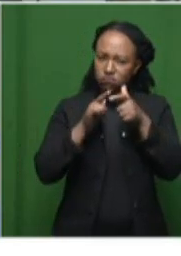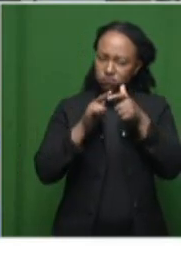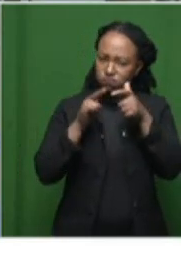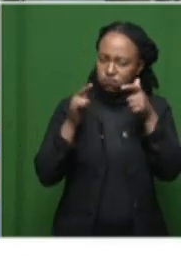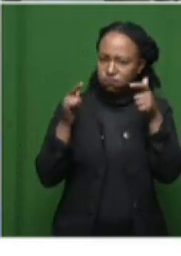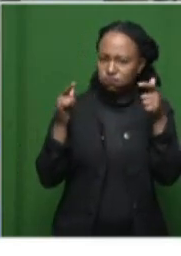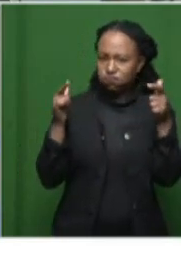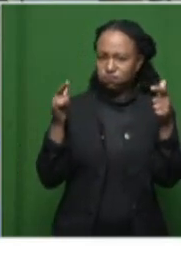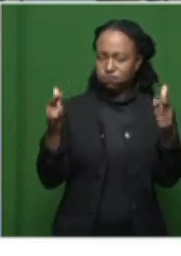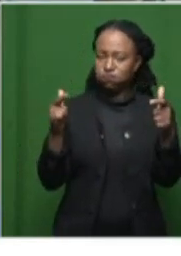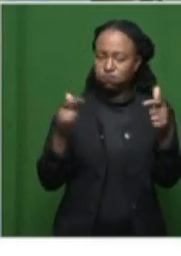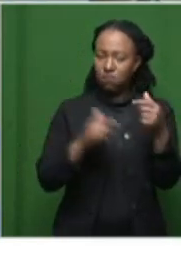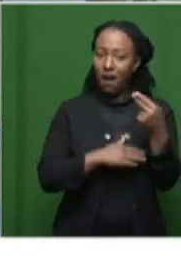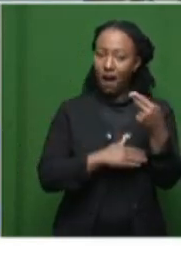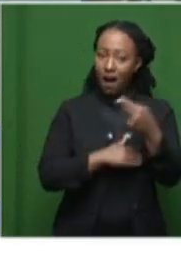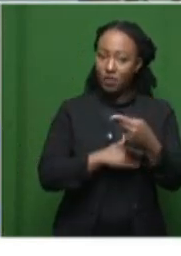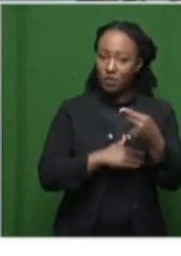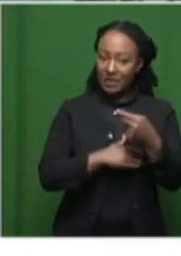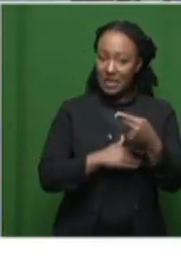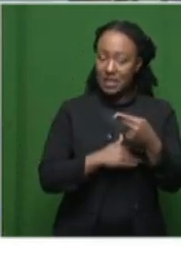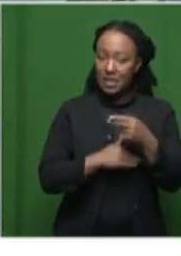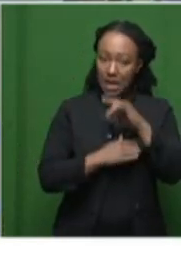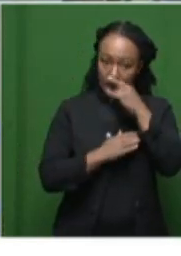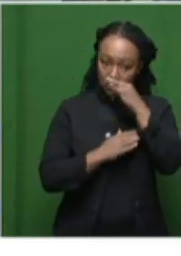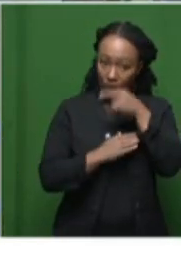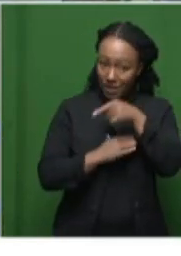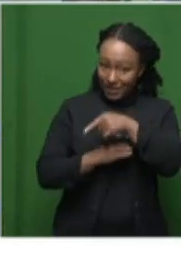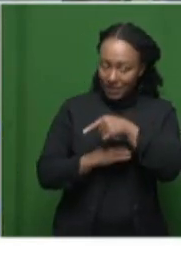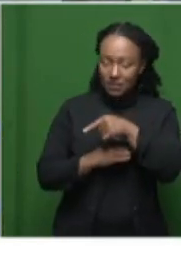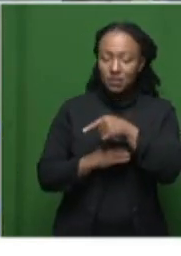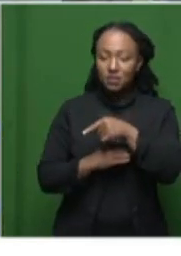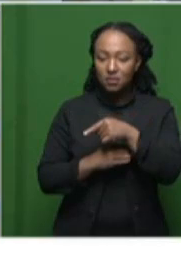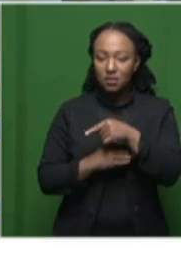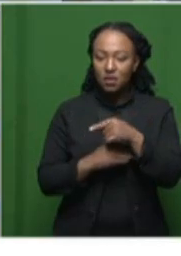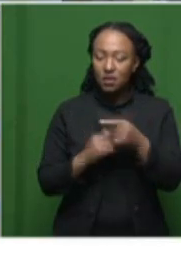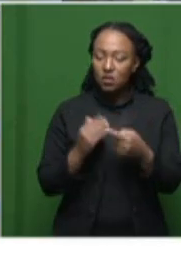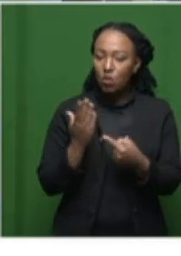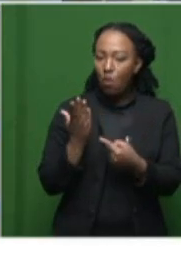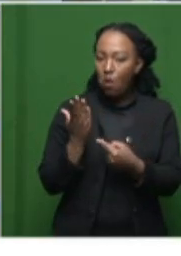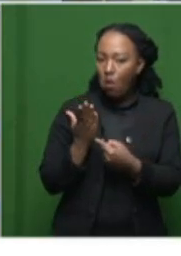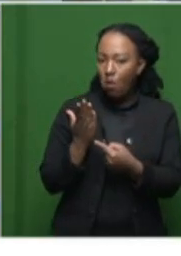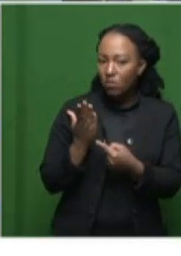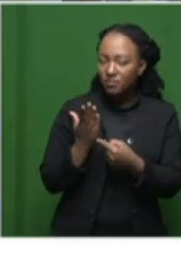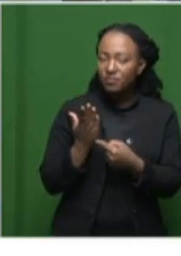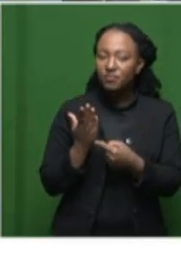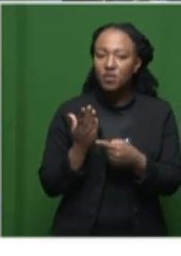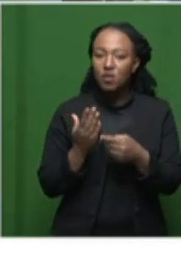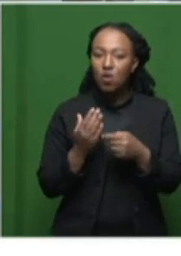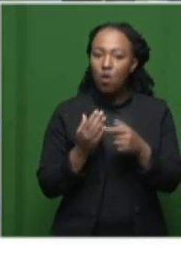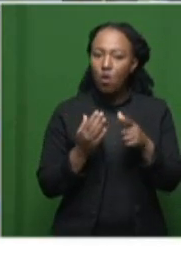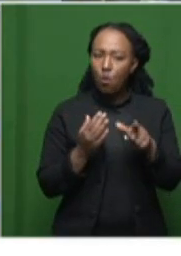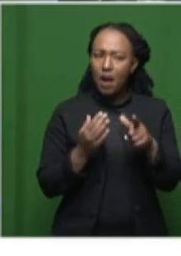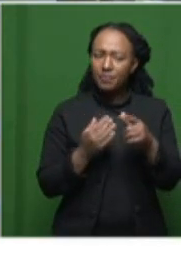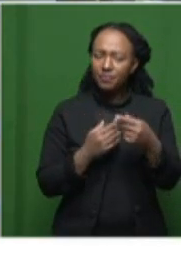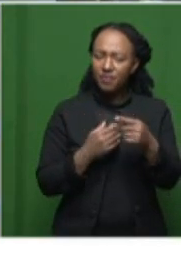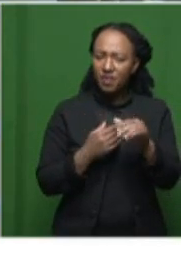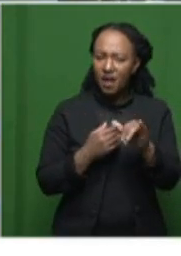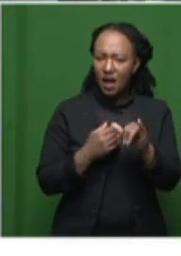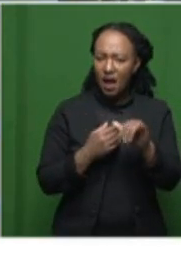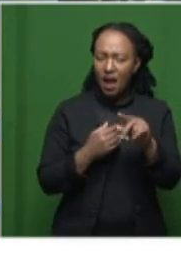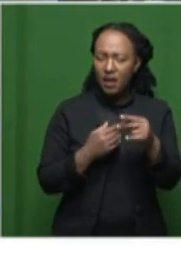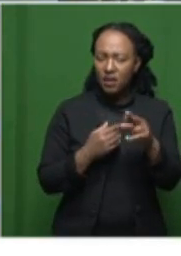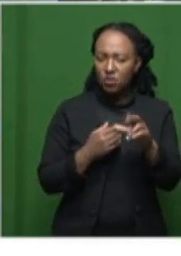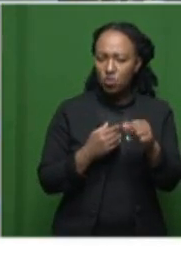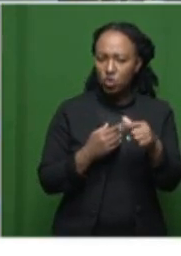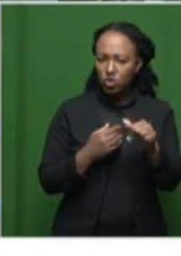fuel cell on this toy that's busy running here. So we charge it, generating hydrogen, storing hydrogen emulsed